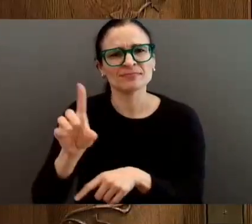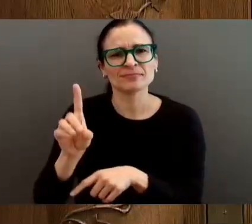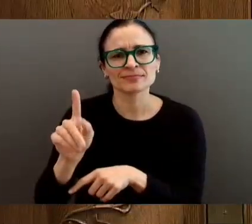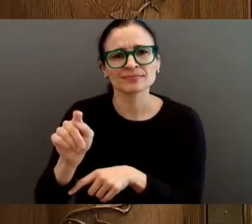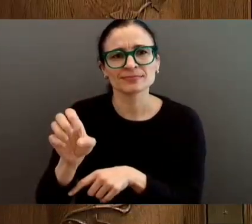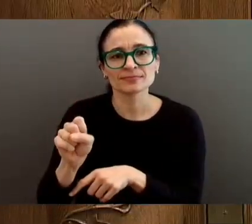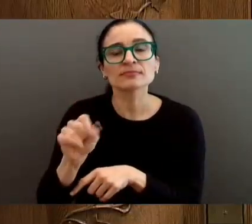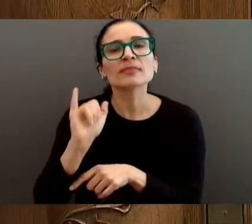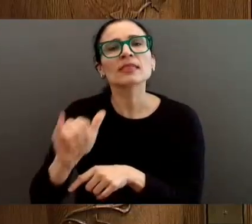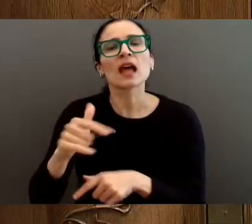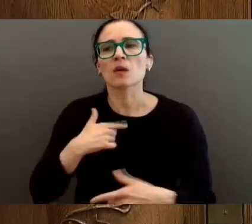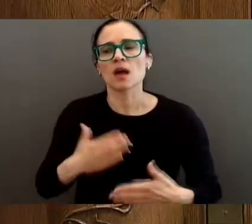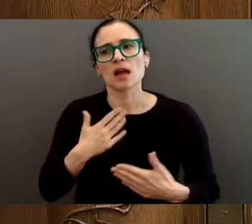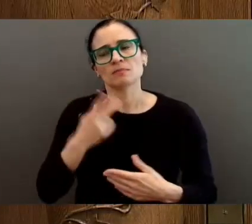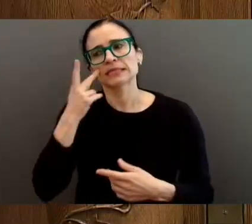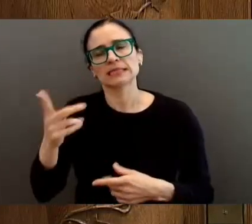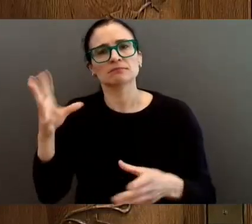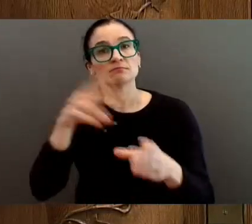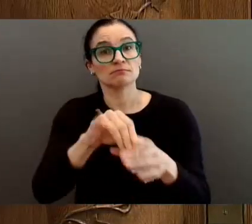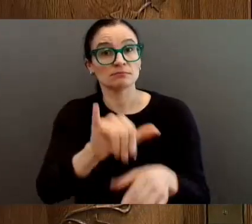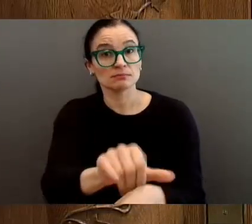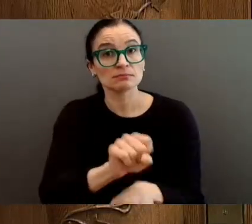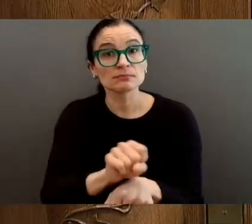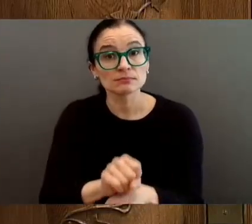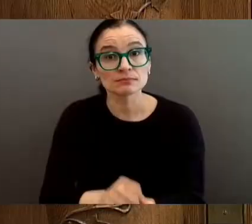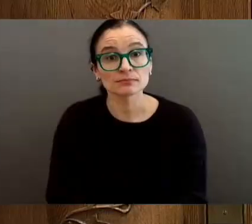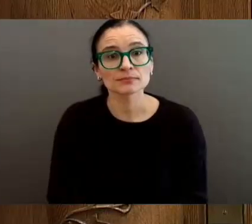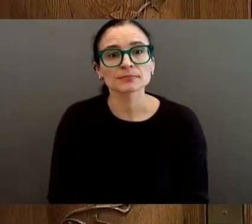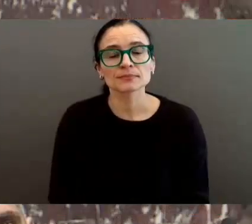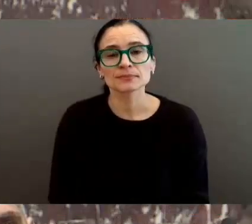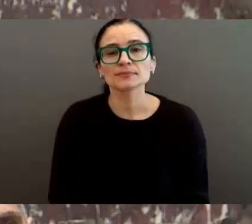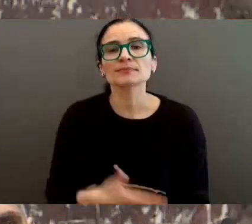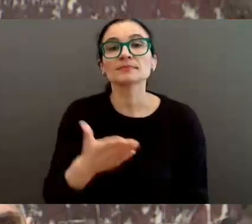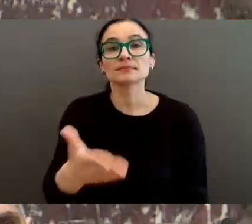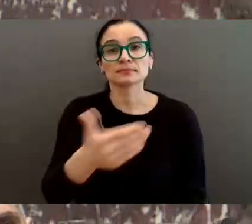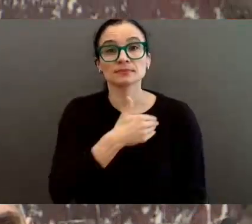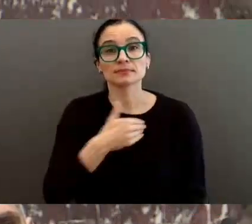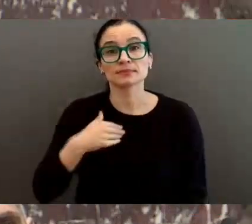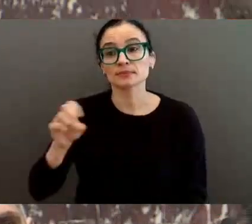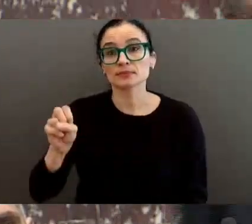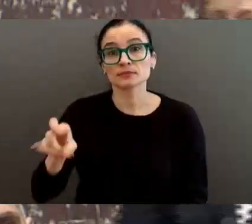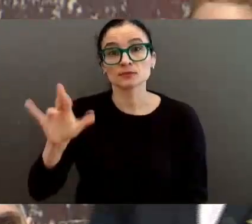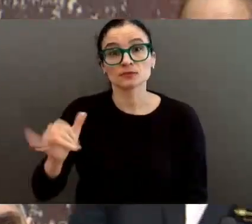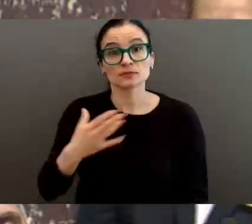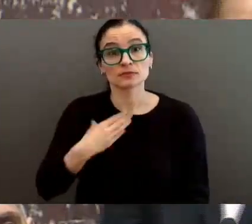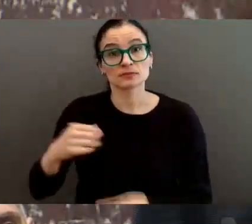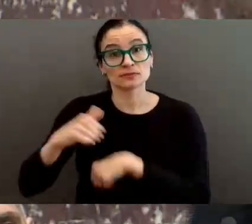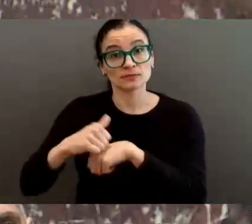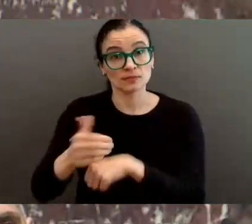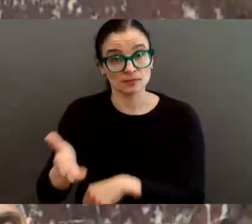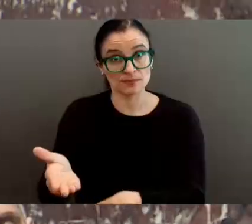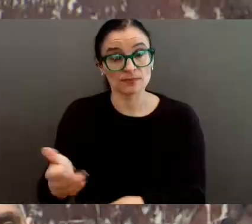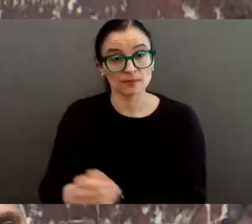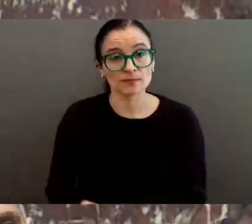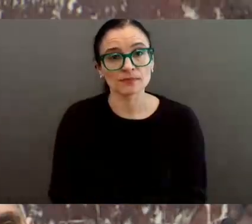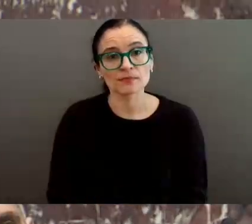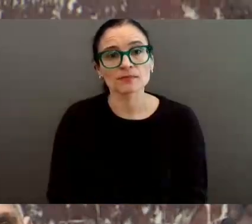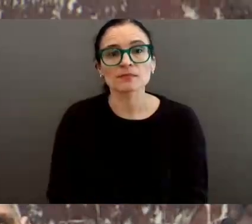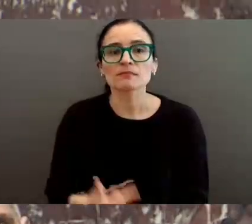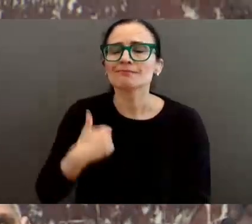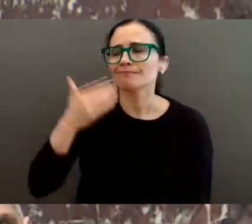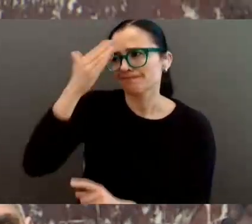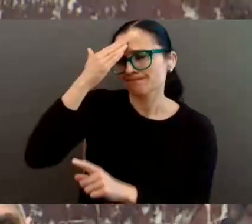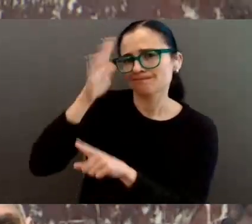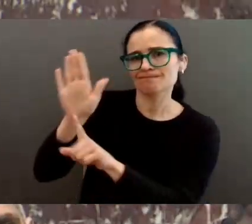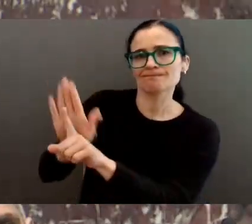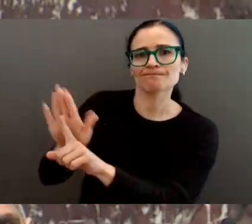Member for Surrey White Rock. Thank you, Madam Speaker. We know about Michael Bryant's past work history. That is why we have so